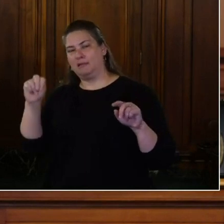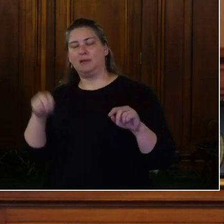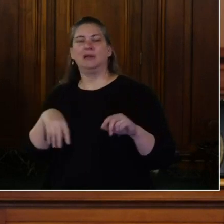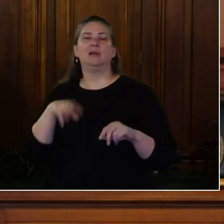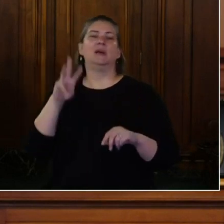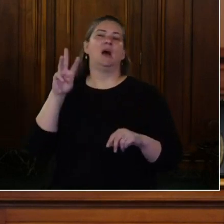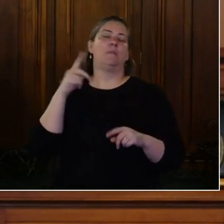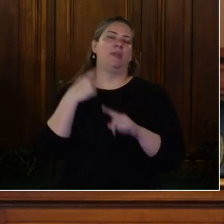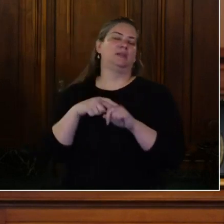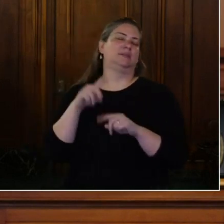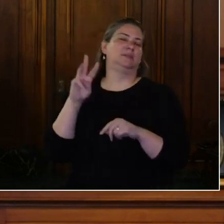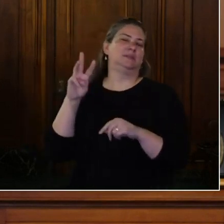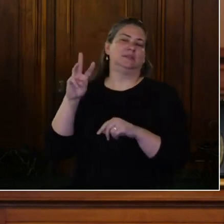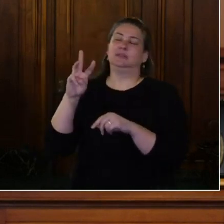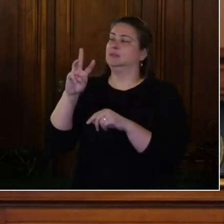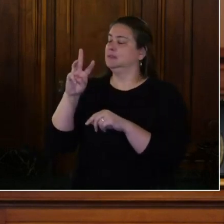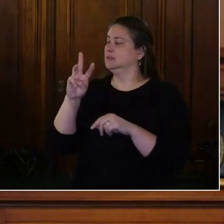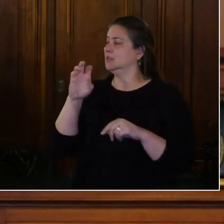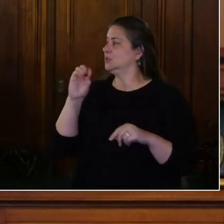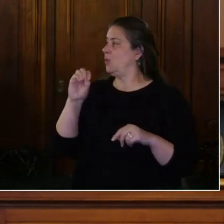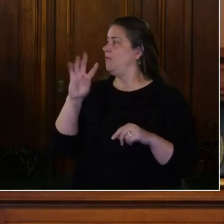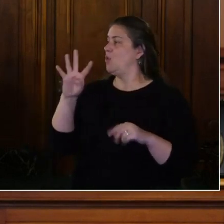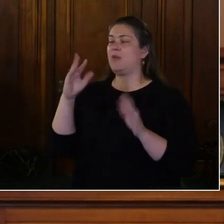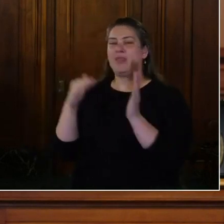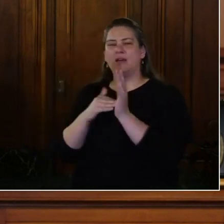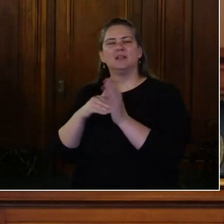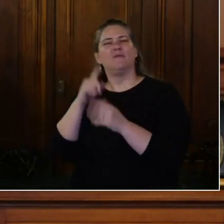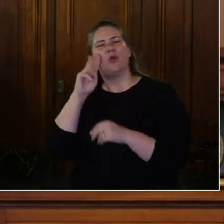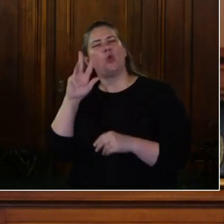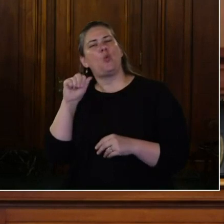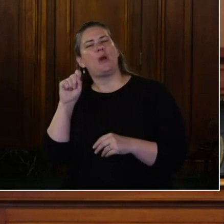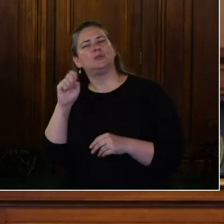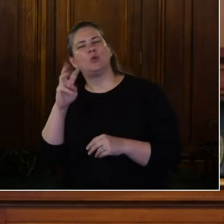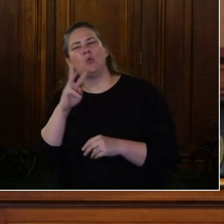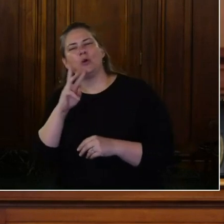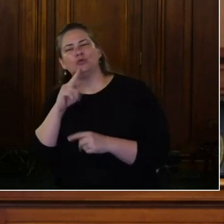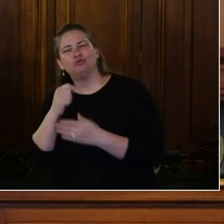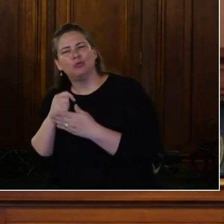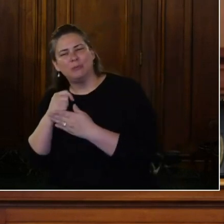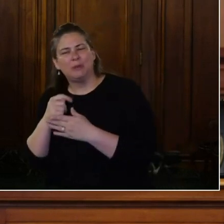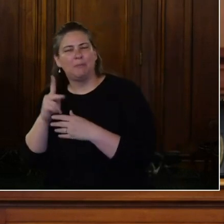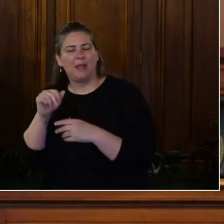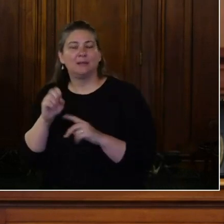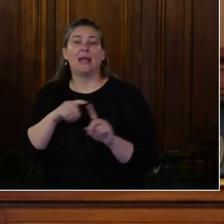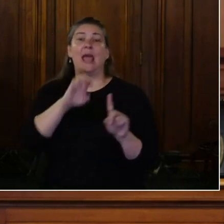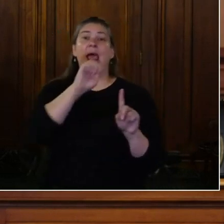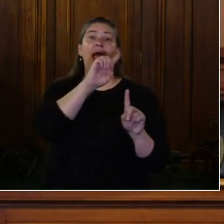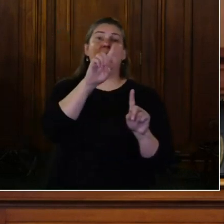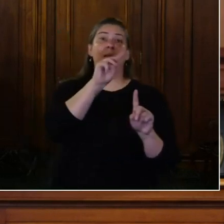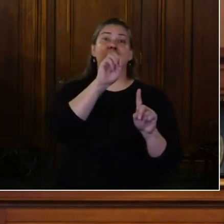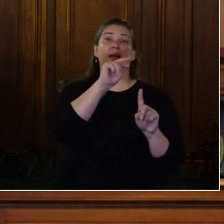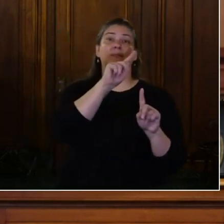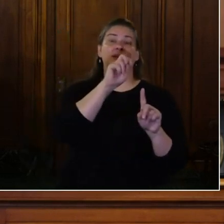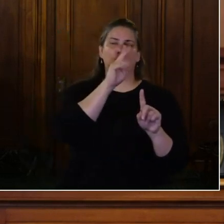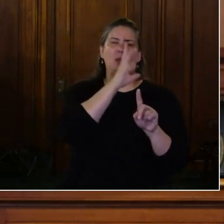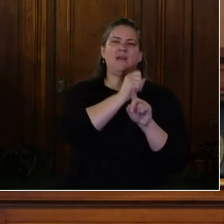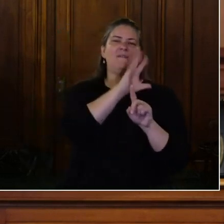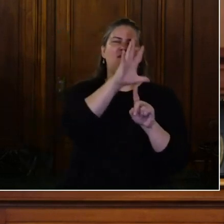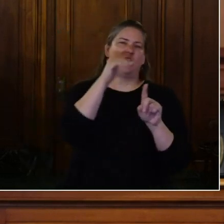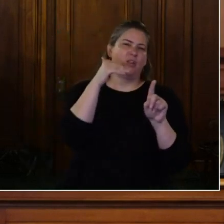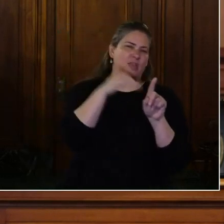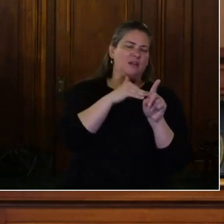$604,000 for the Vico wastewater treatment plant. The City of Edmonton is going to receive $500,000 paired with